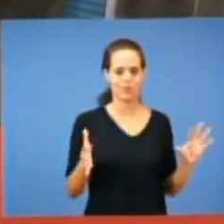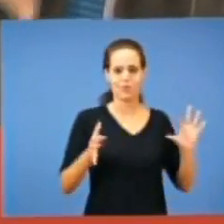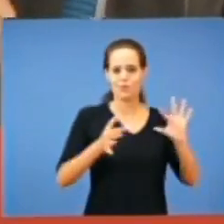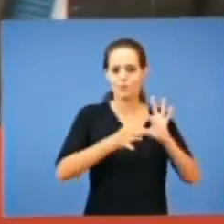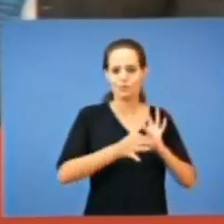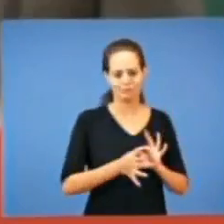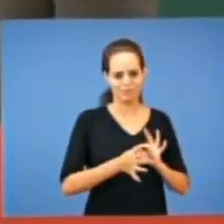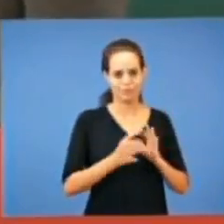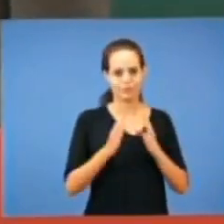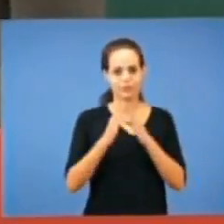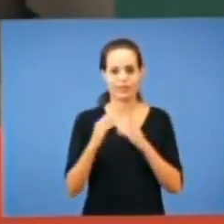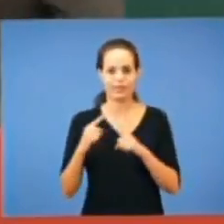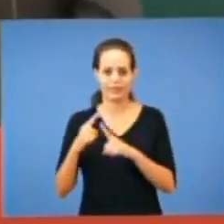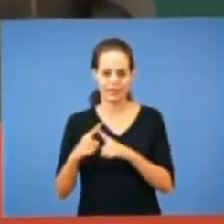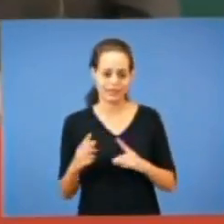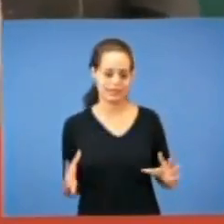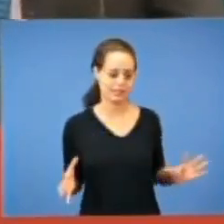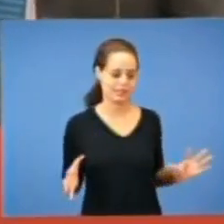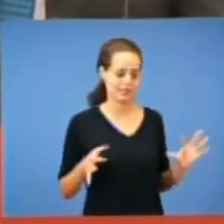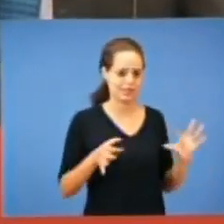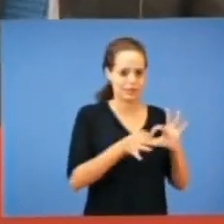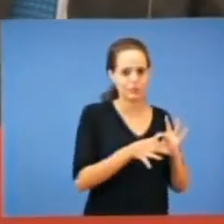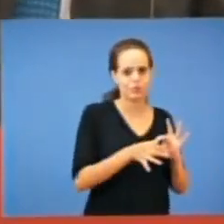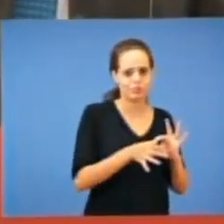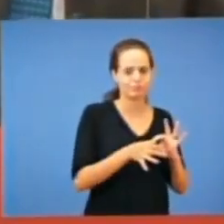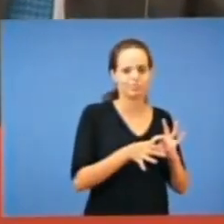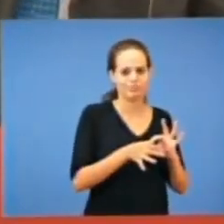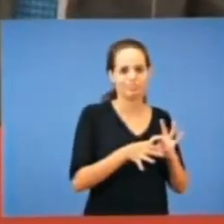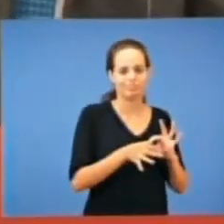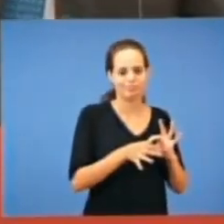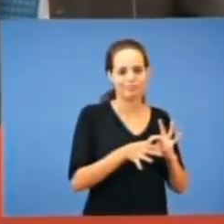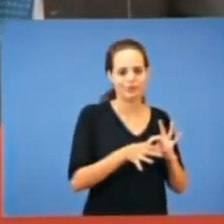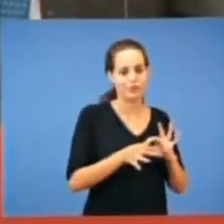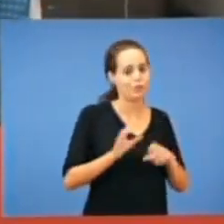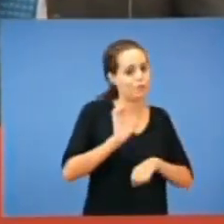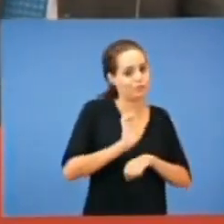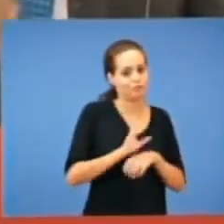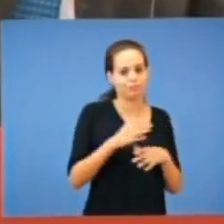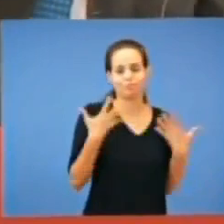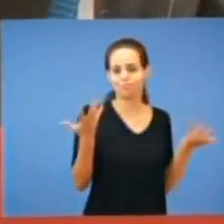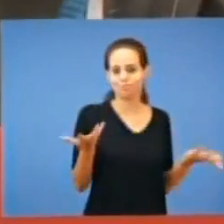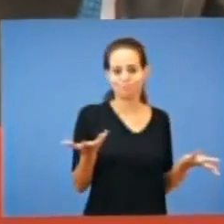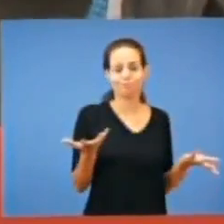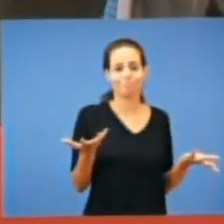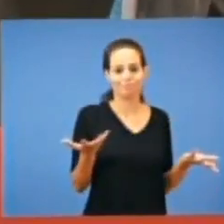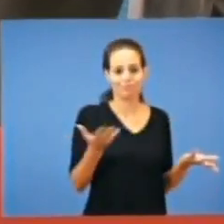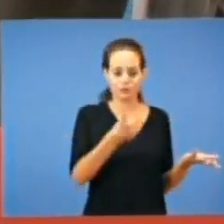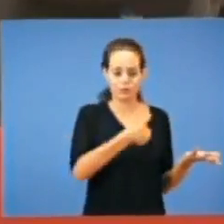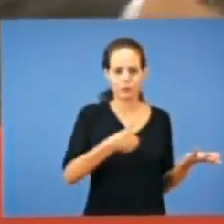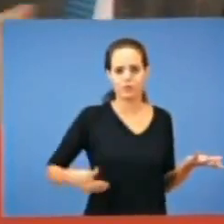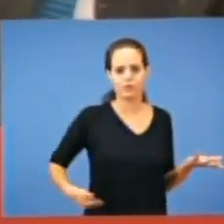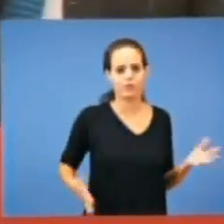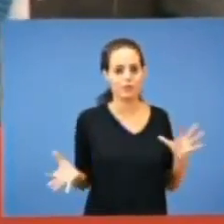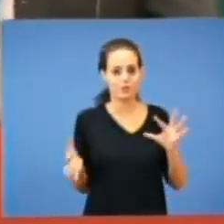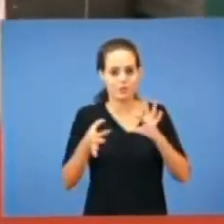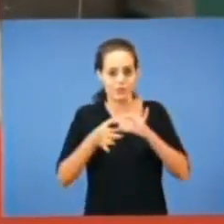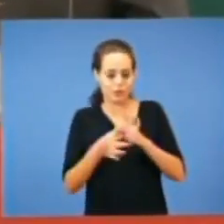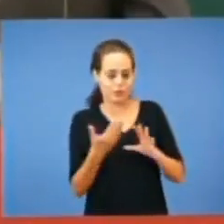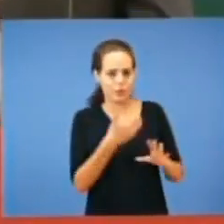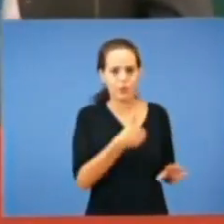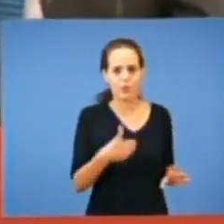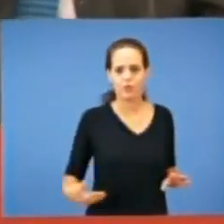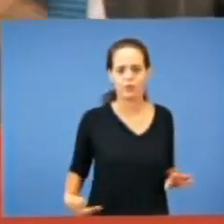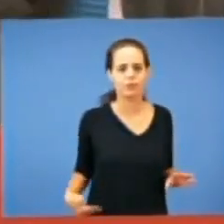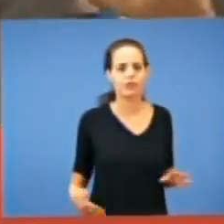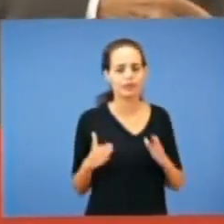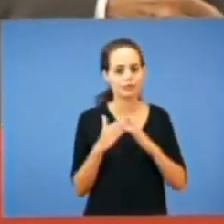marriage when the church united to the state. So the church stopped being a church of Christ to then become an